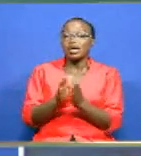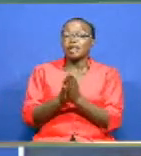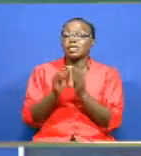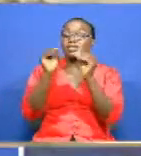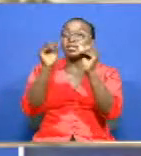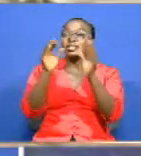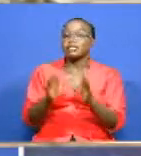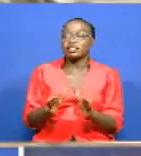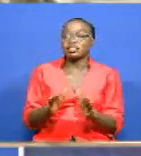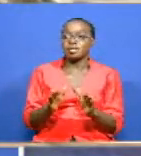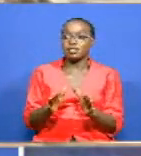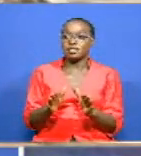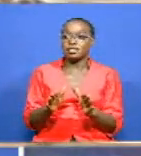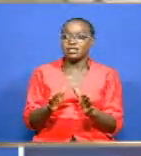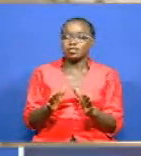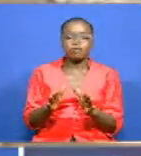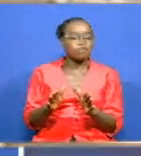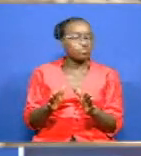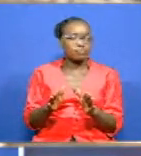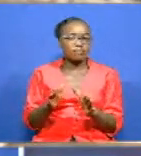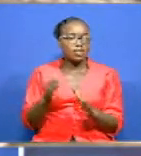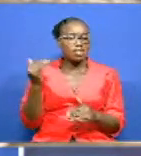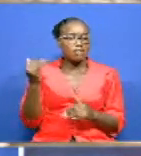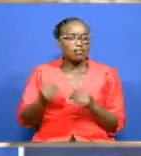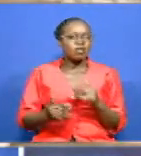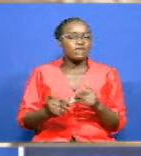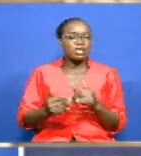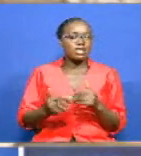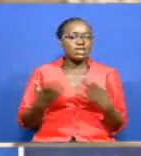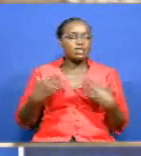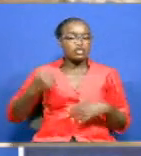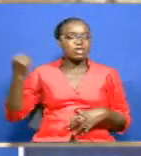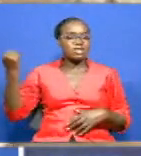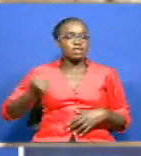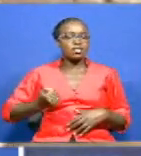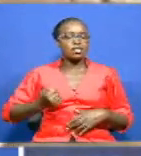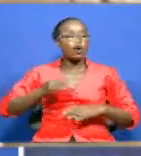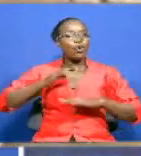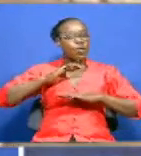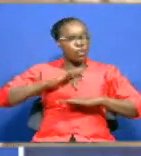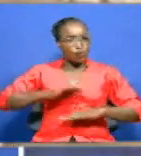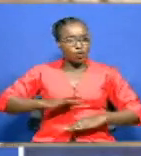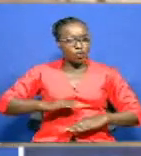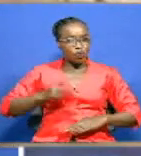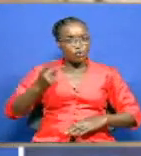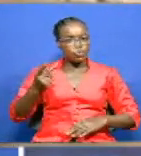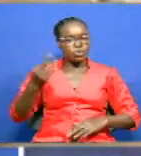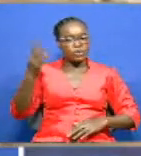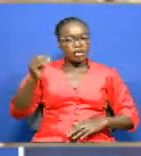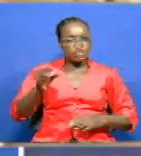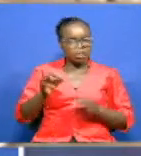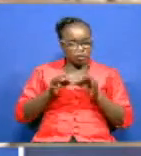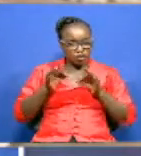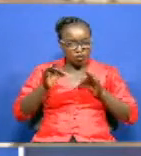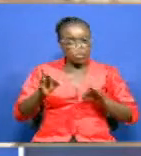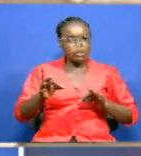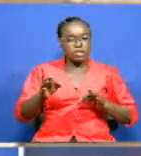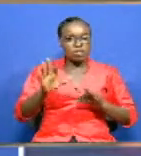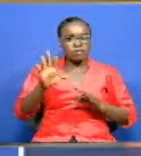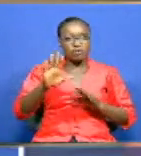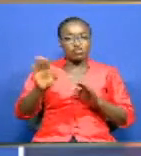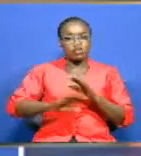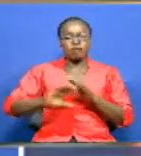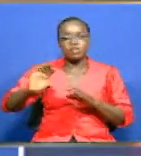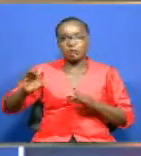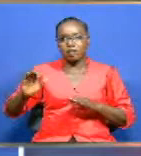walimu. Finally, Kajado residents are relieved following the completion of a 230-kilometer road cutting across five